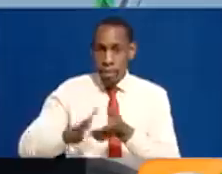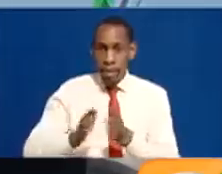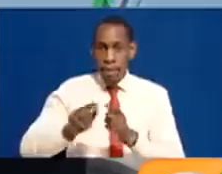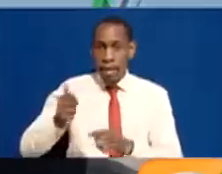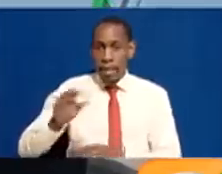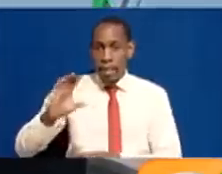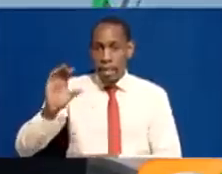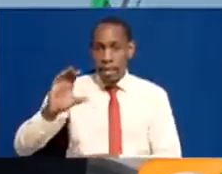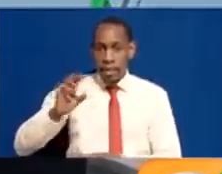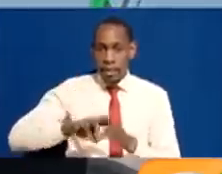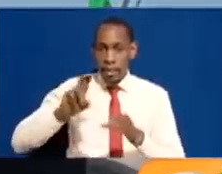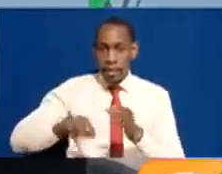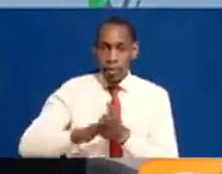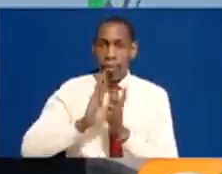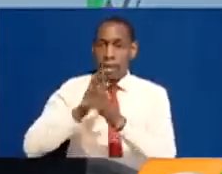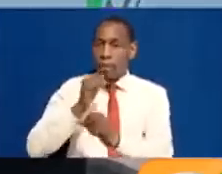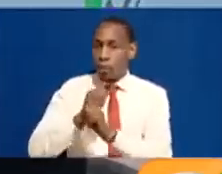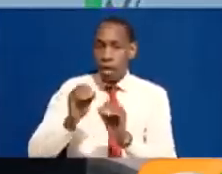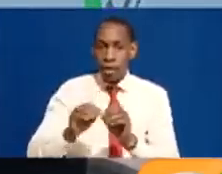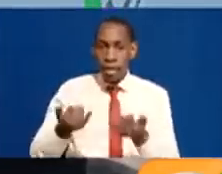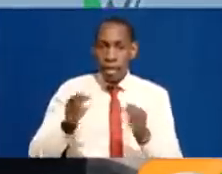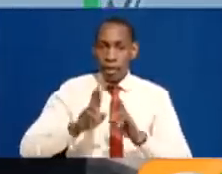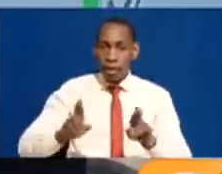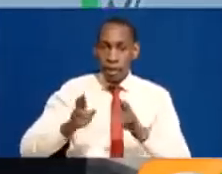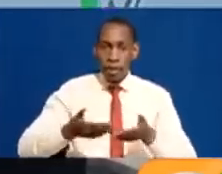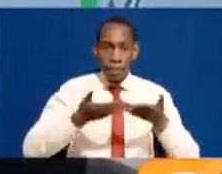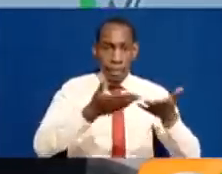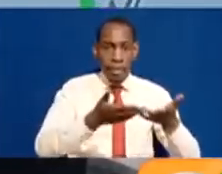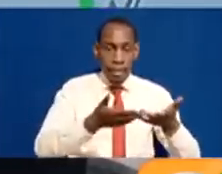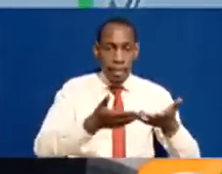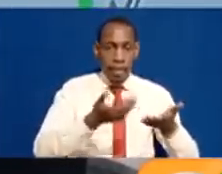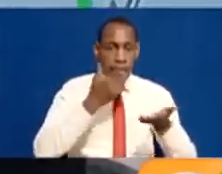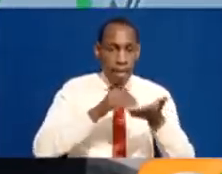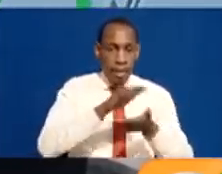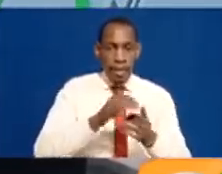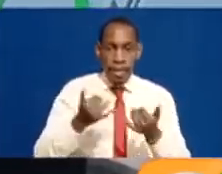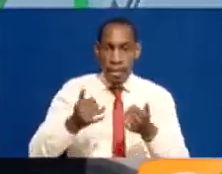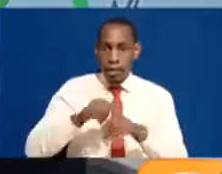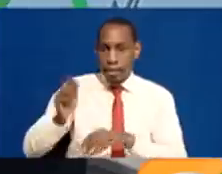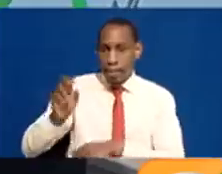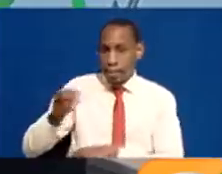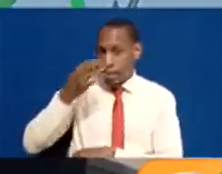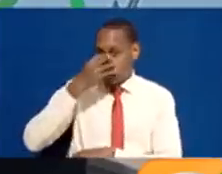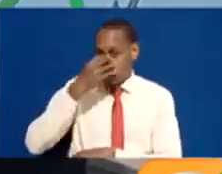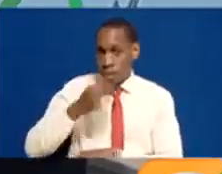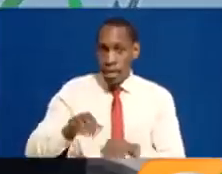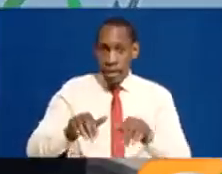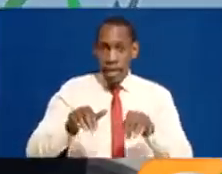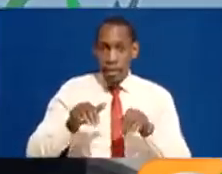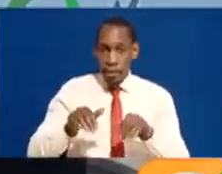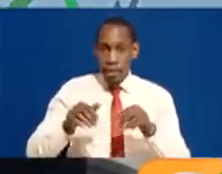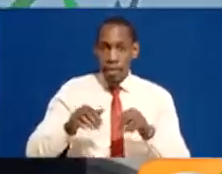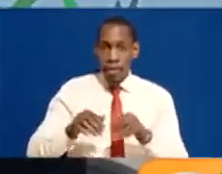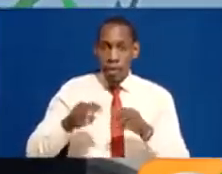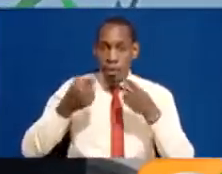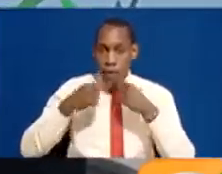however, ceased reporting to duty, having prepared their handover notes. This, as President William Ruto is awaited to